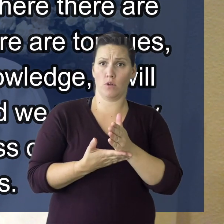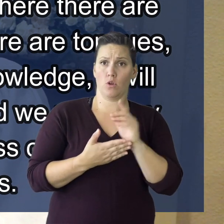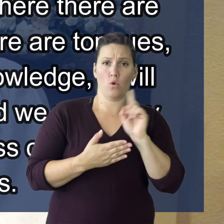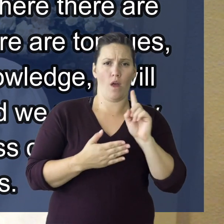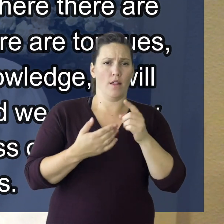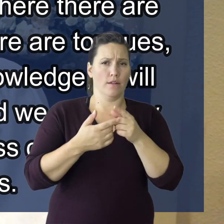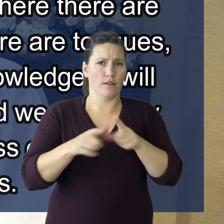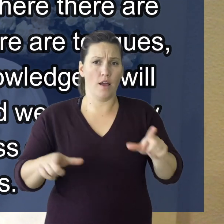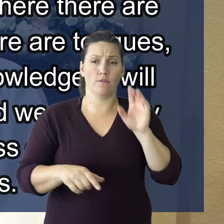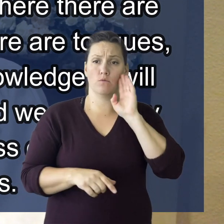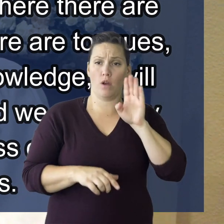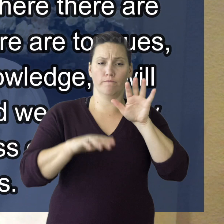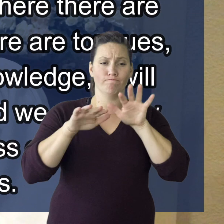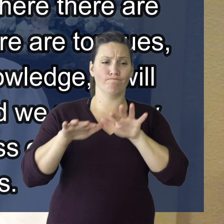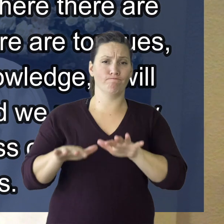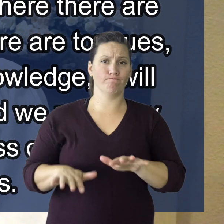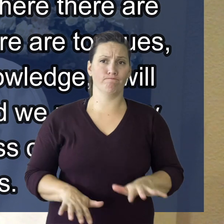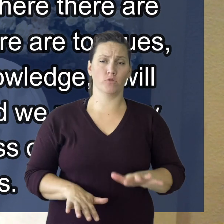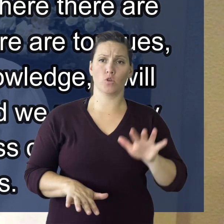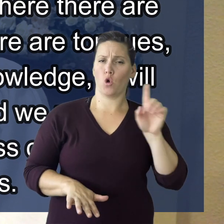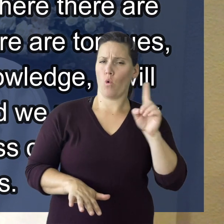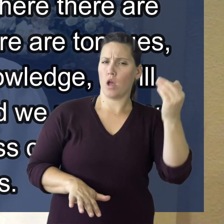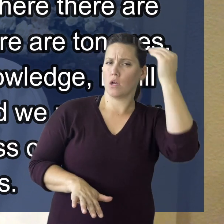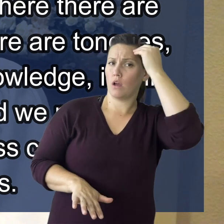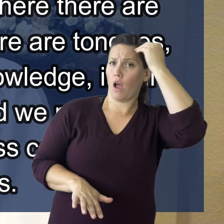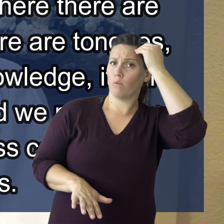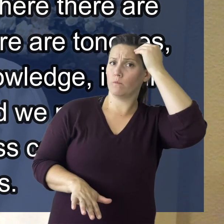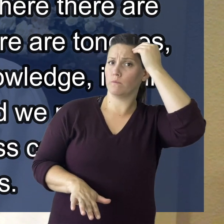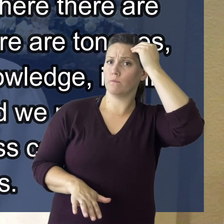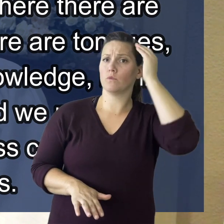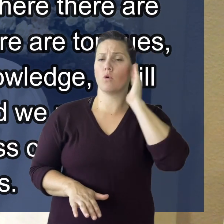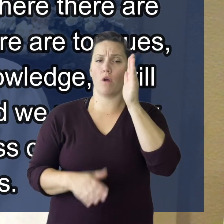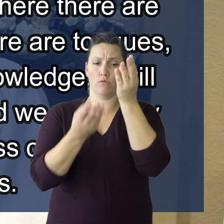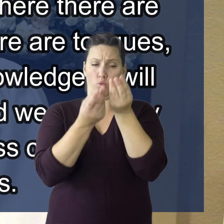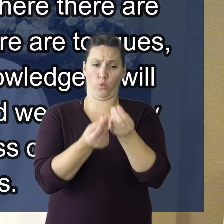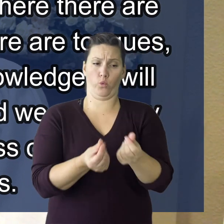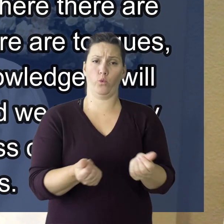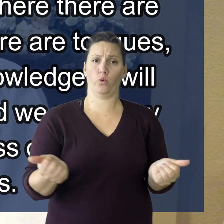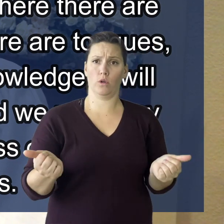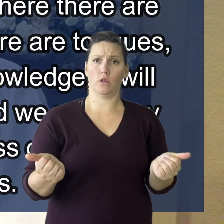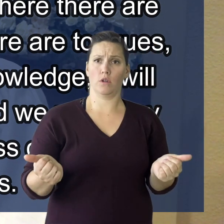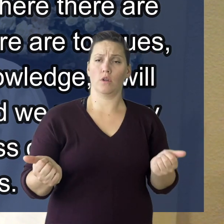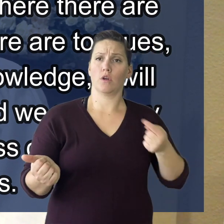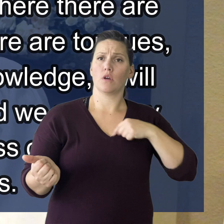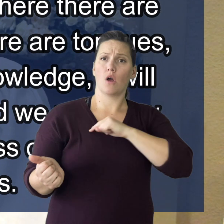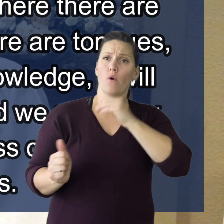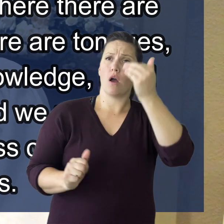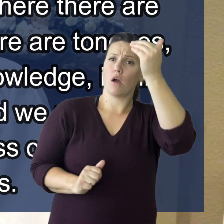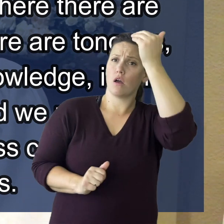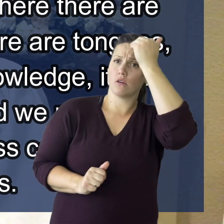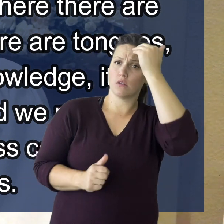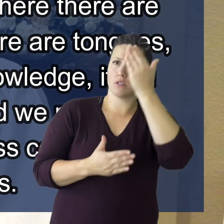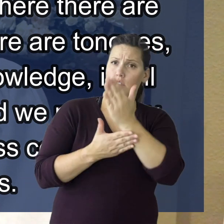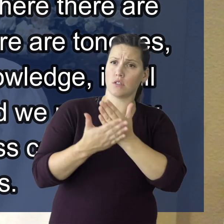Where there are tongues, they will be stilled. Where there is knowledge, it will pass away. For we know